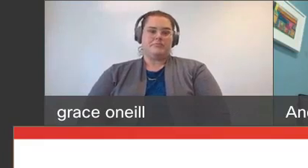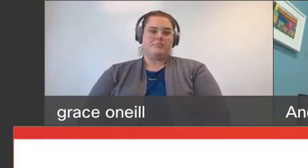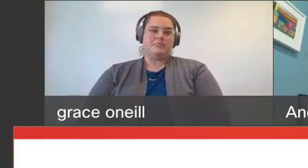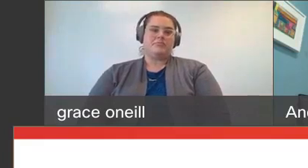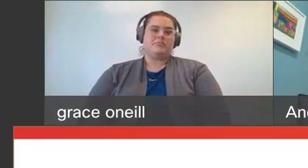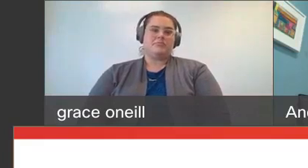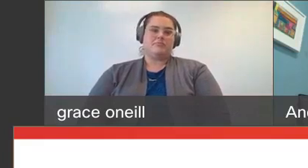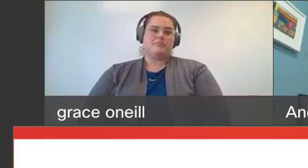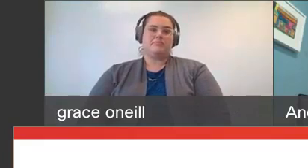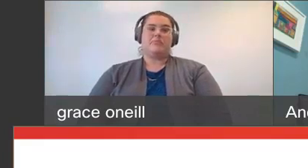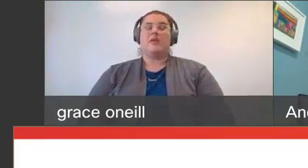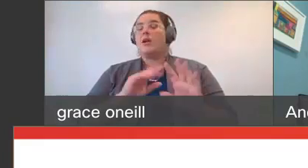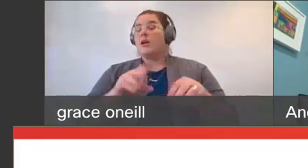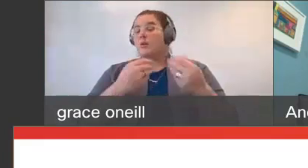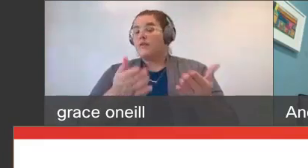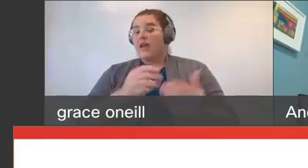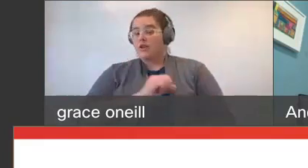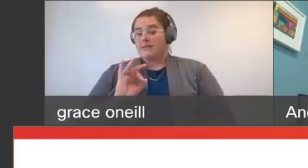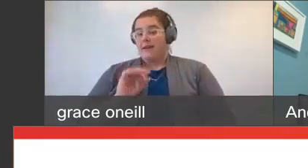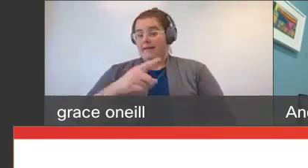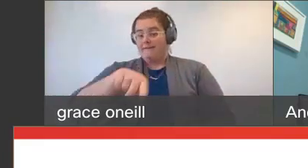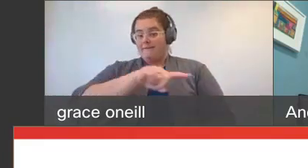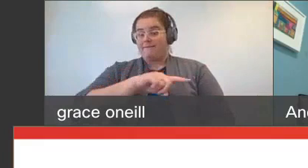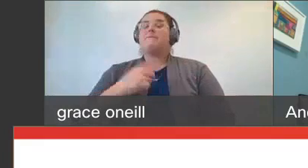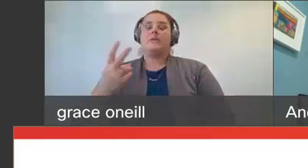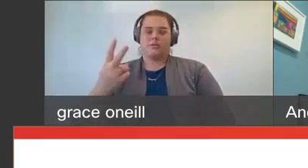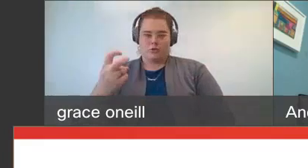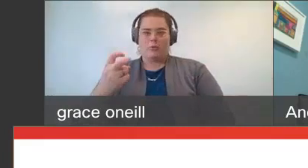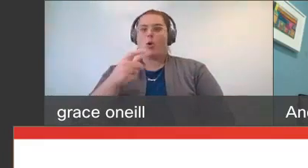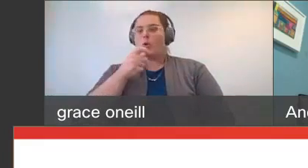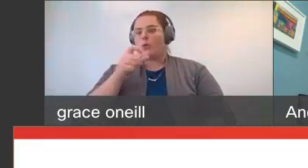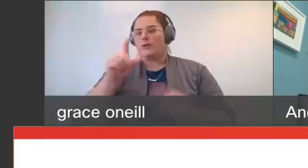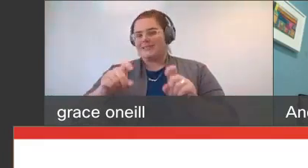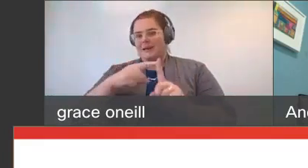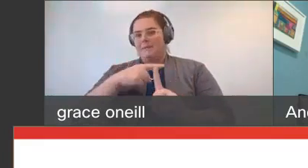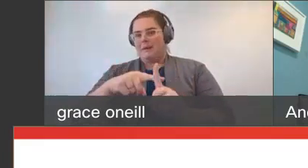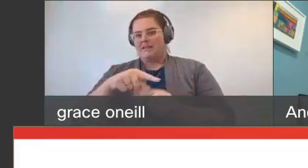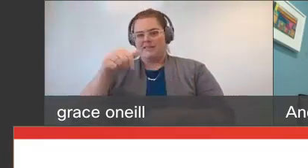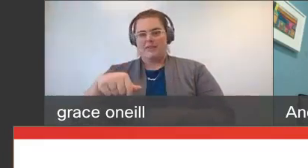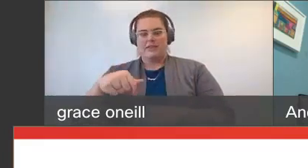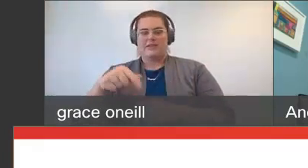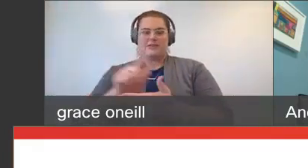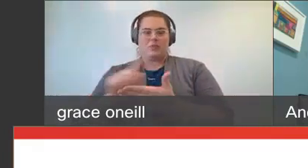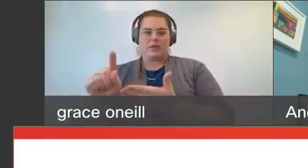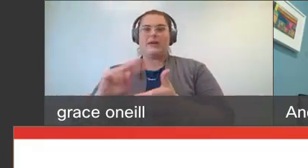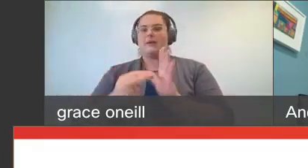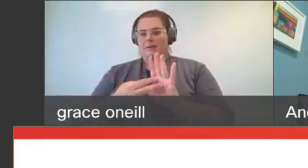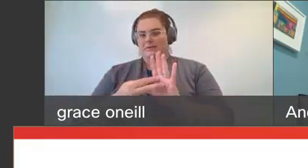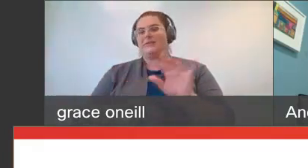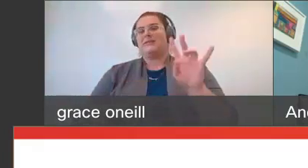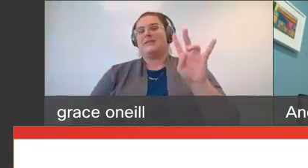Provider staff, there were 2 more provider staff that tested positive, bringing the total